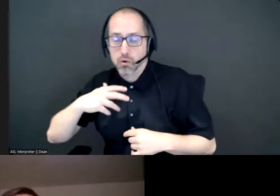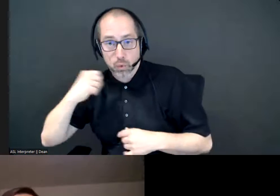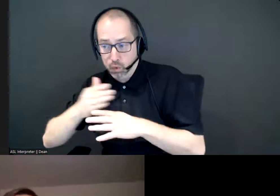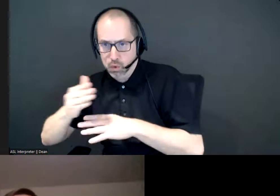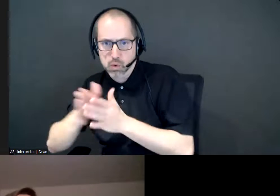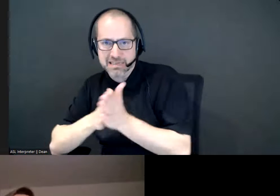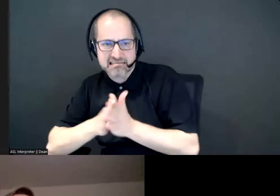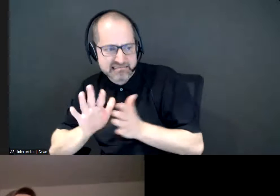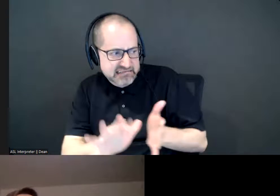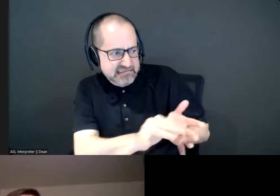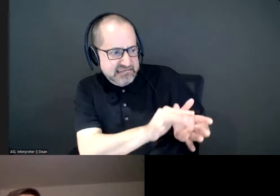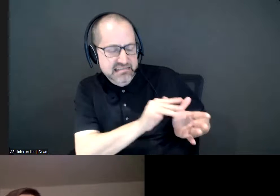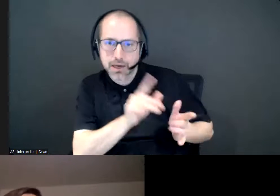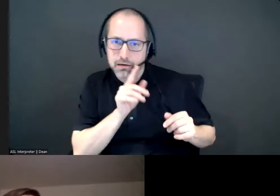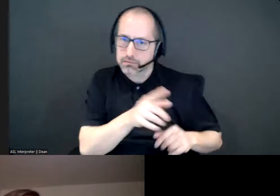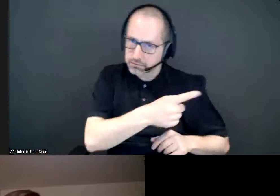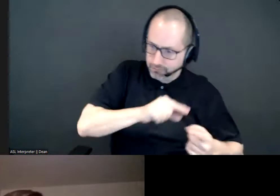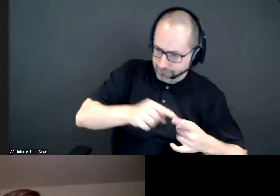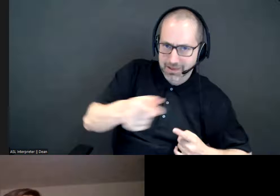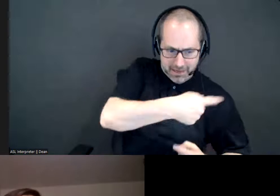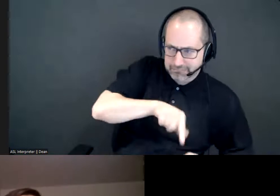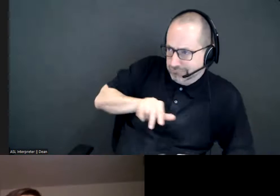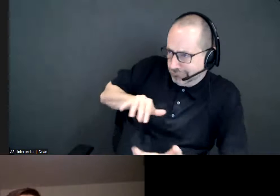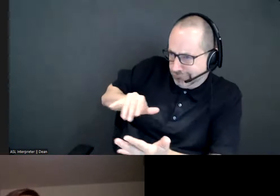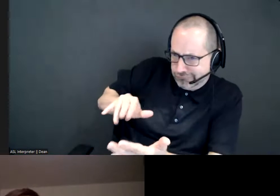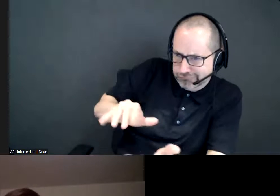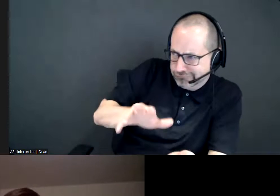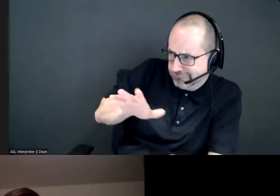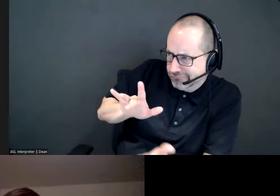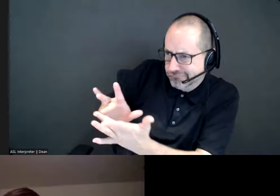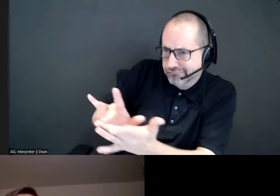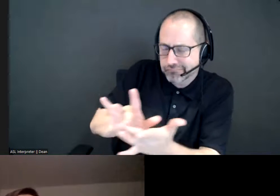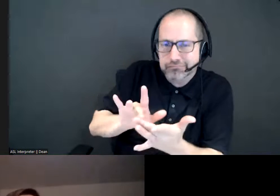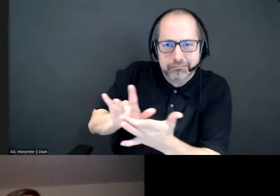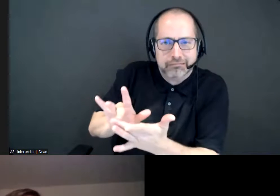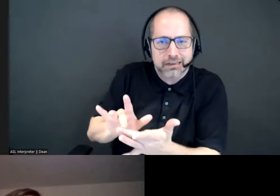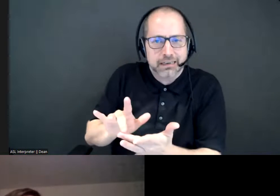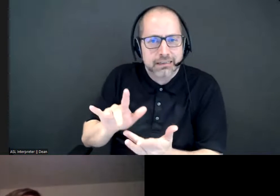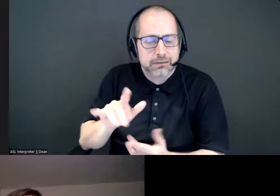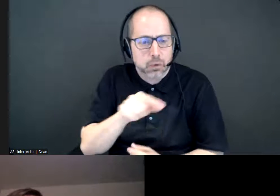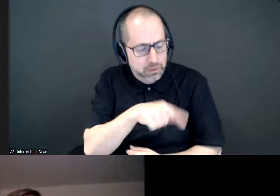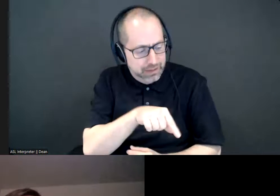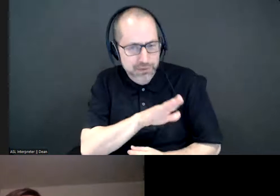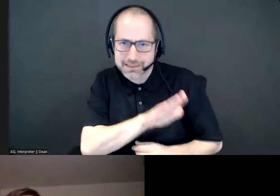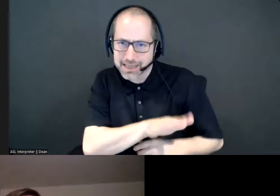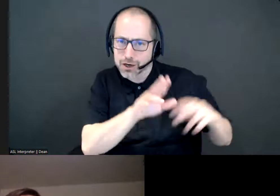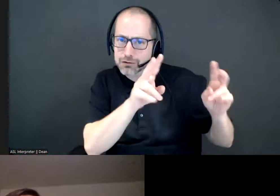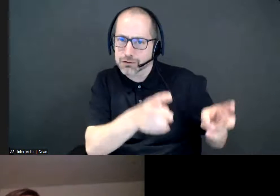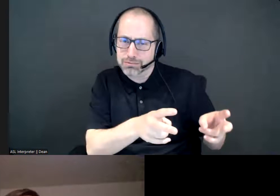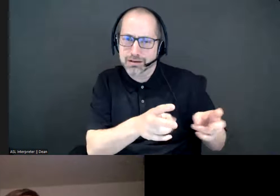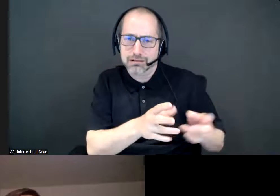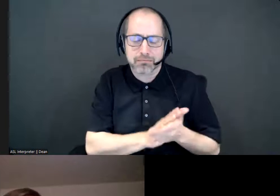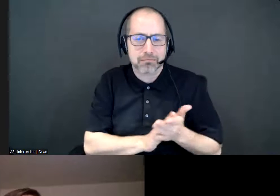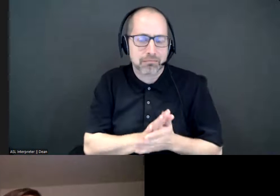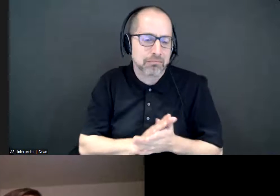identified, even at 15, 16, 17, however old they are, that ageism and intergenerational connections was